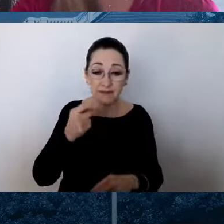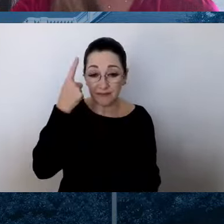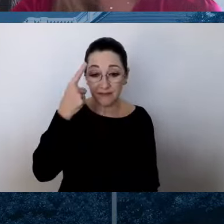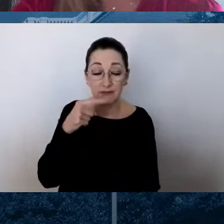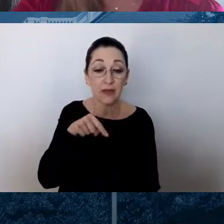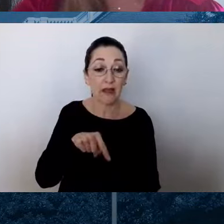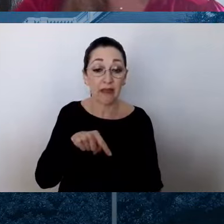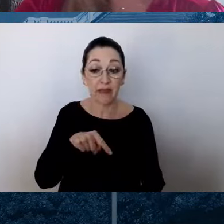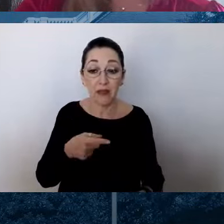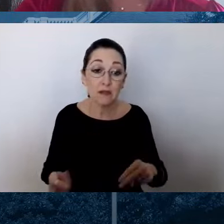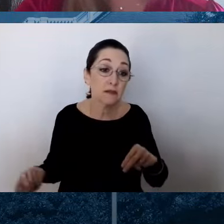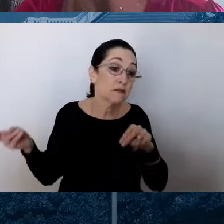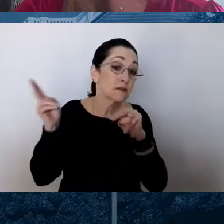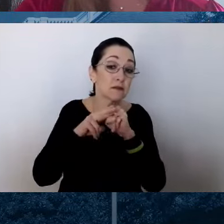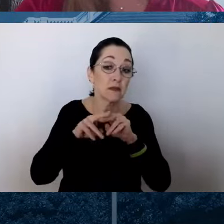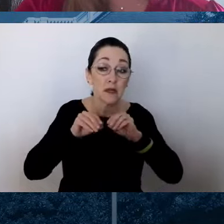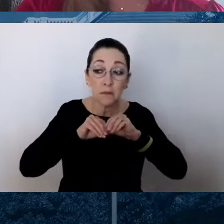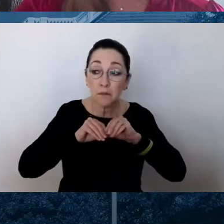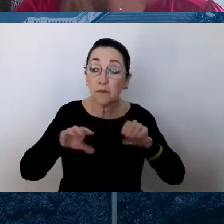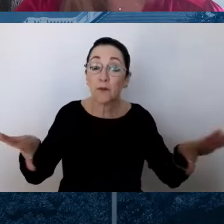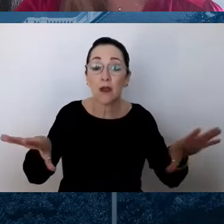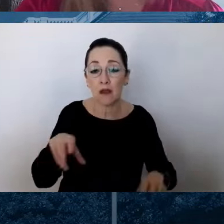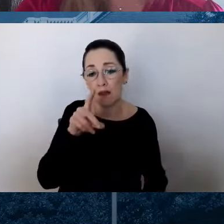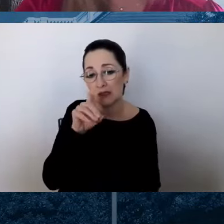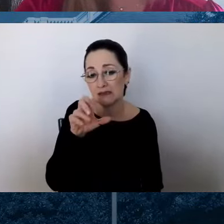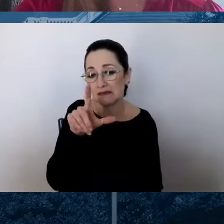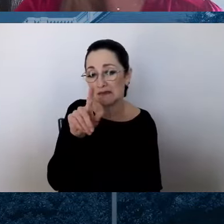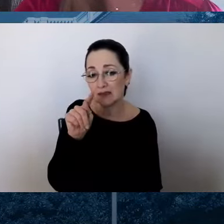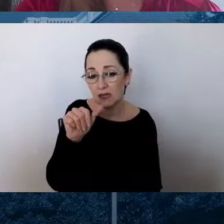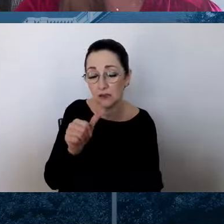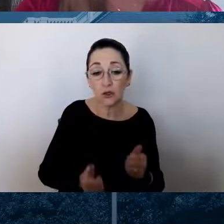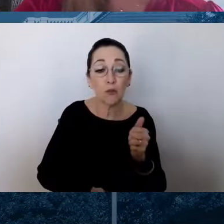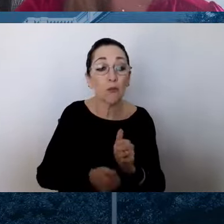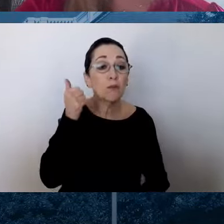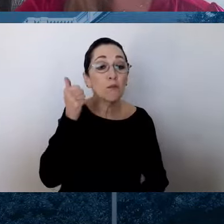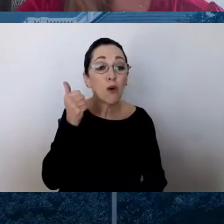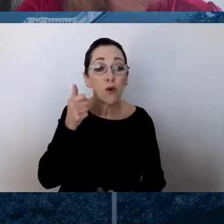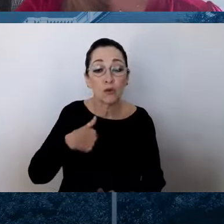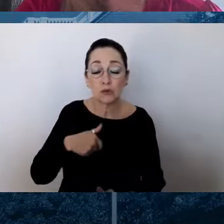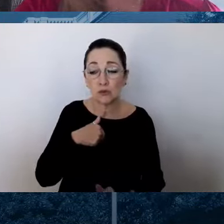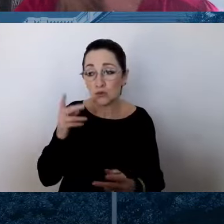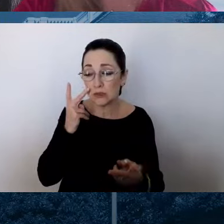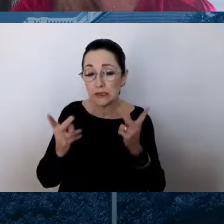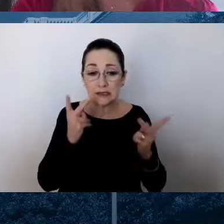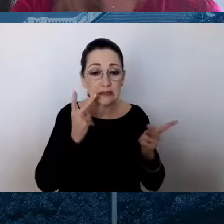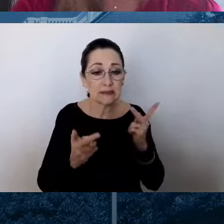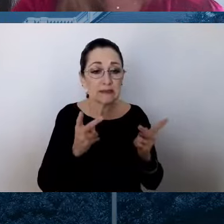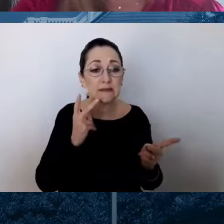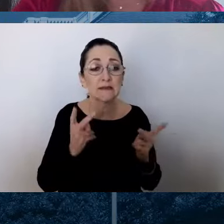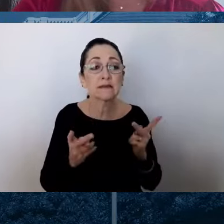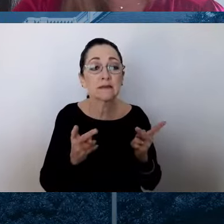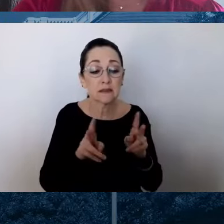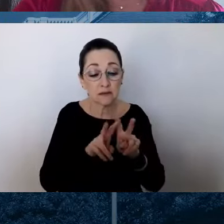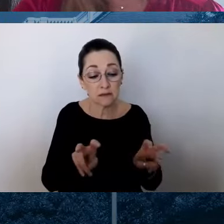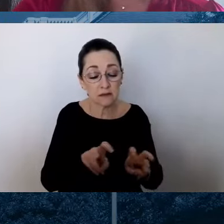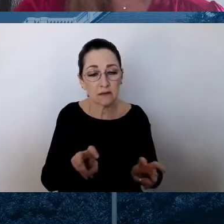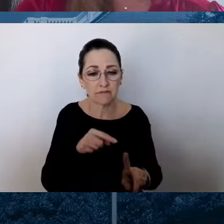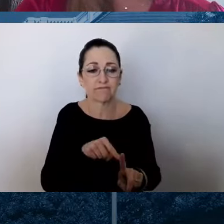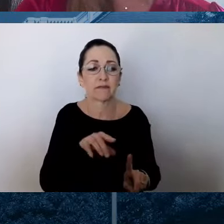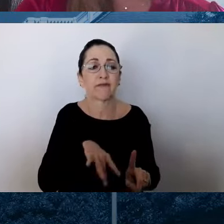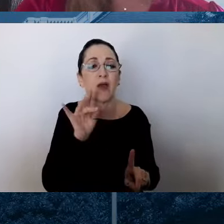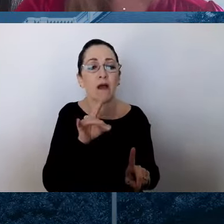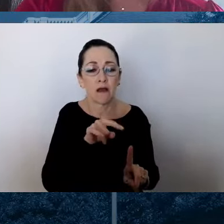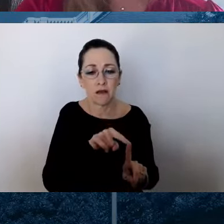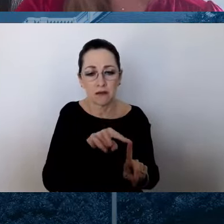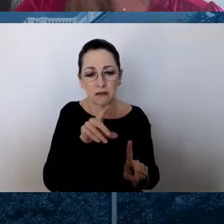So the majority of the cases that we sequence are Delta. So we are still dealing